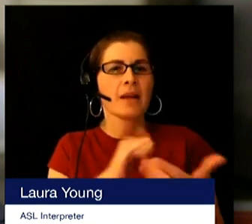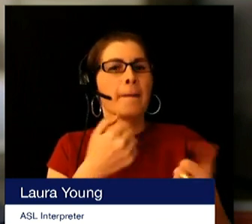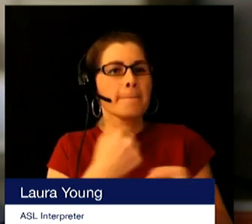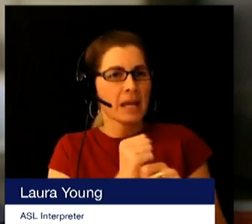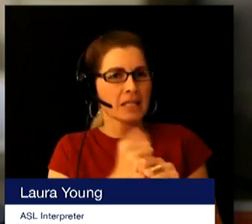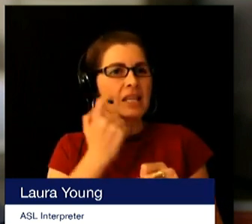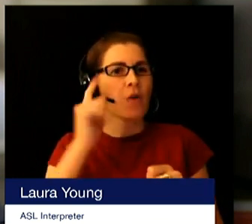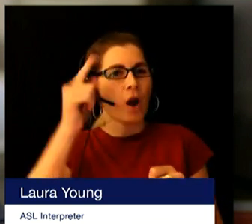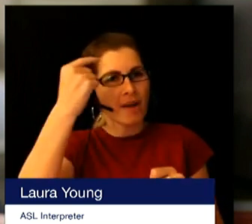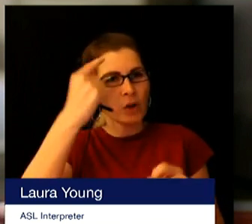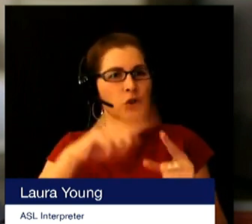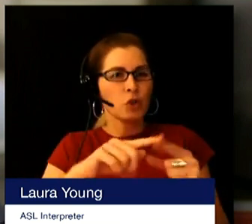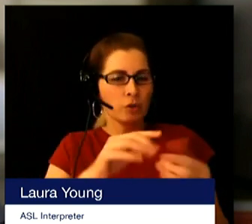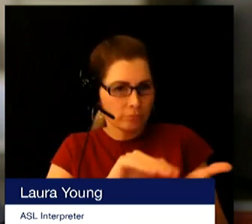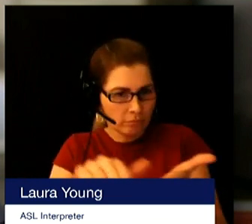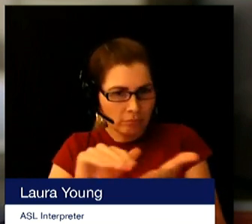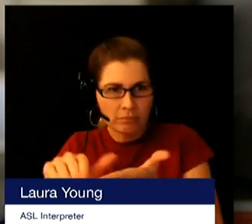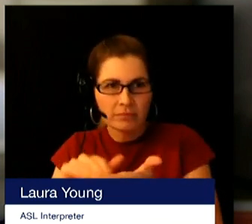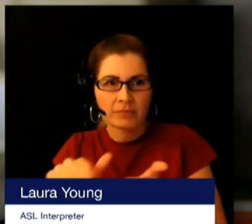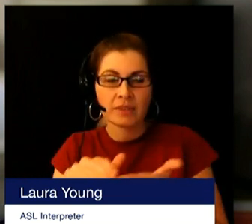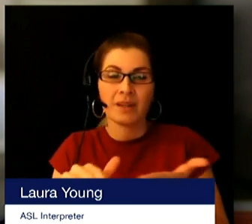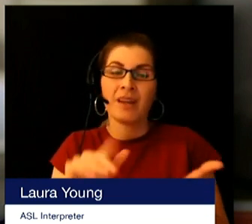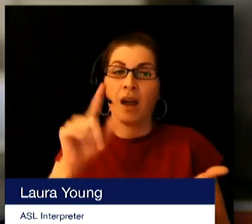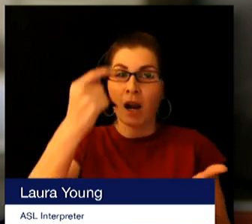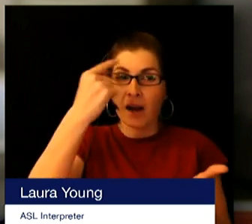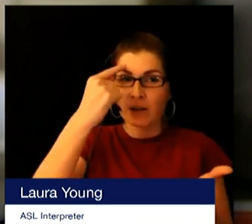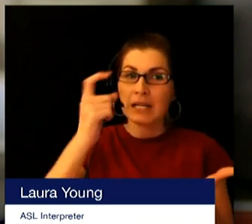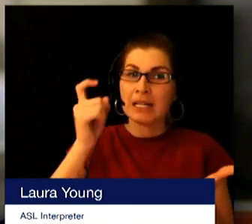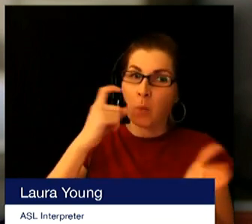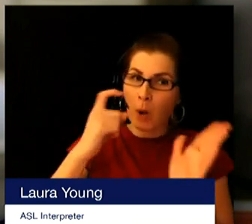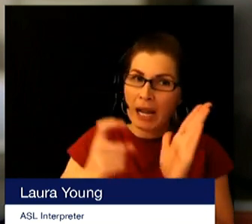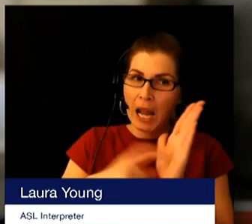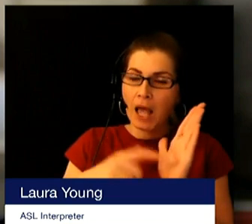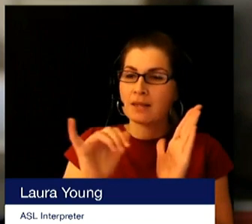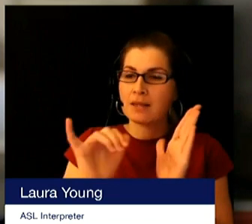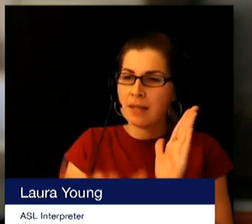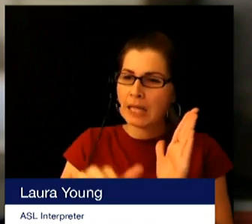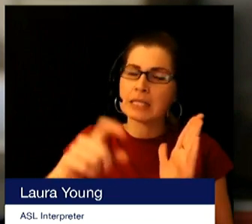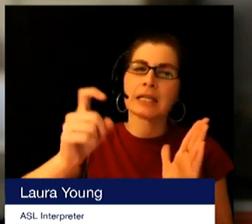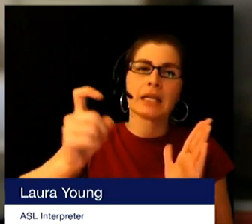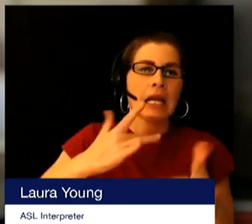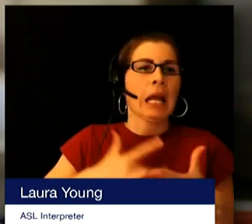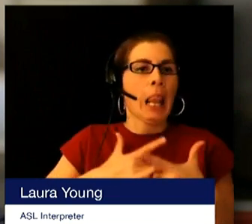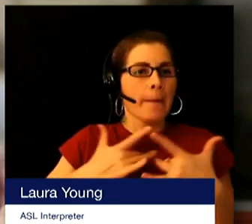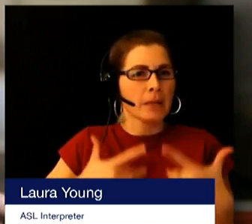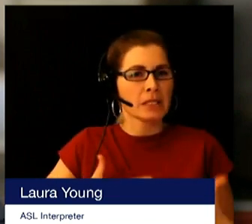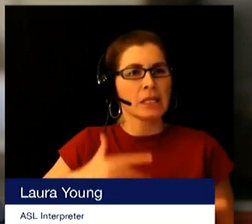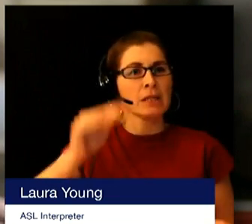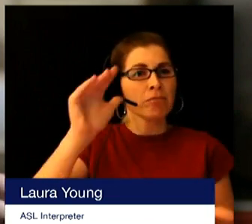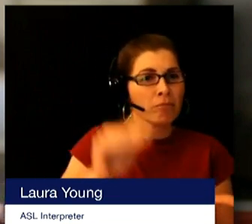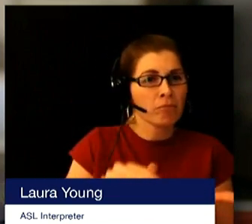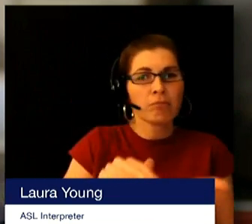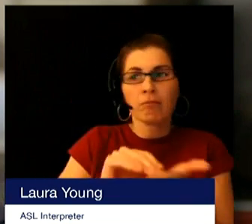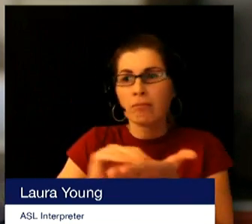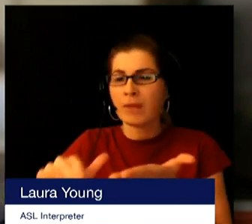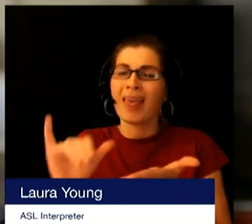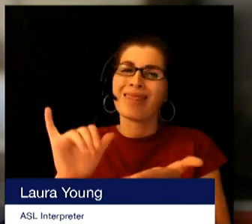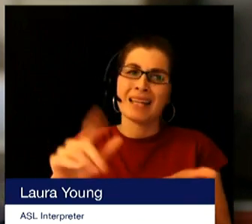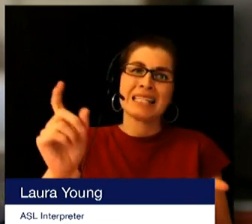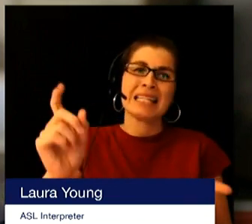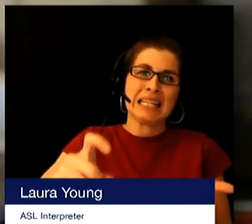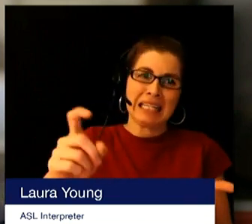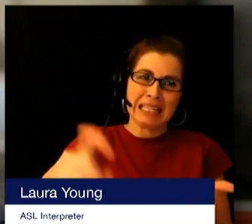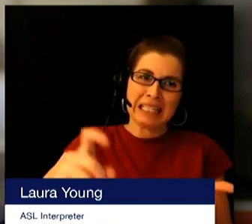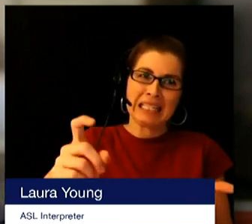justice reform is needed, that it is coming, and that in situations where, you know, you have good,